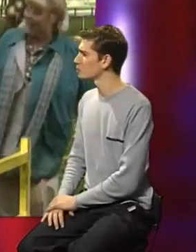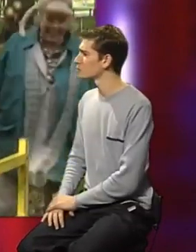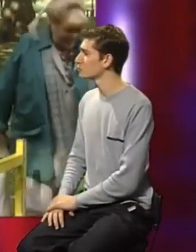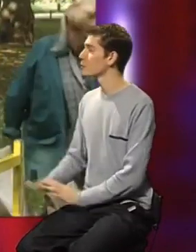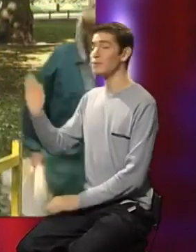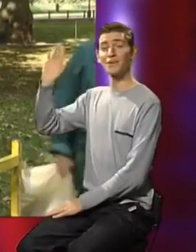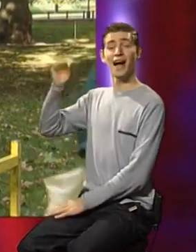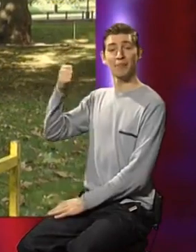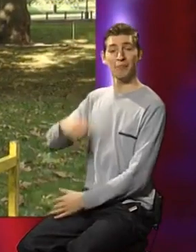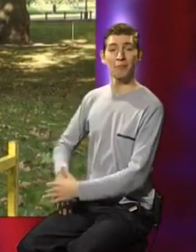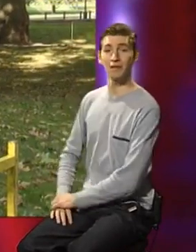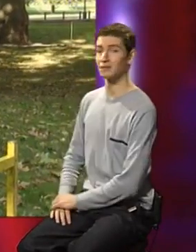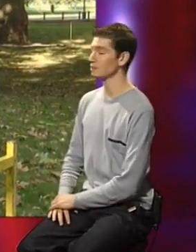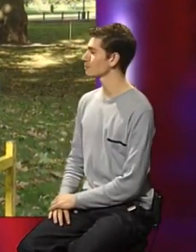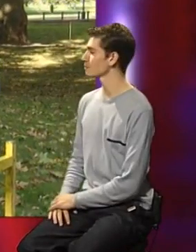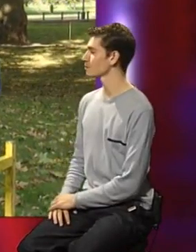Bye.